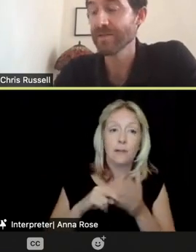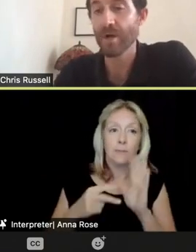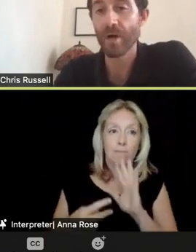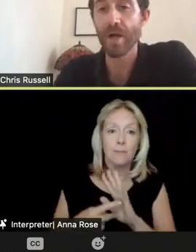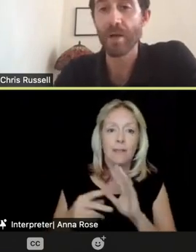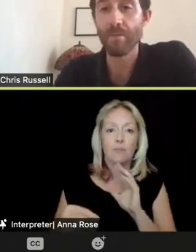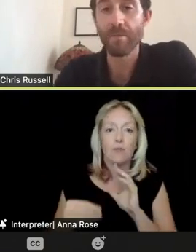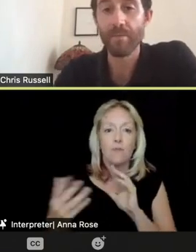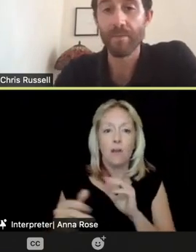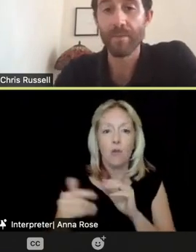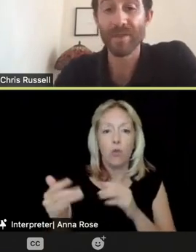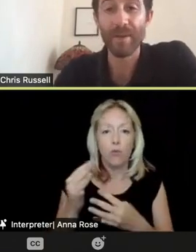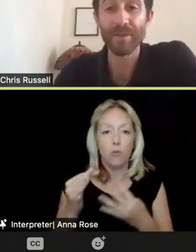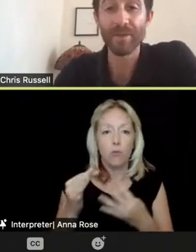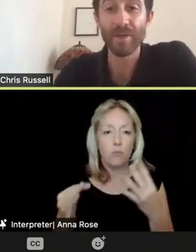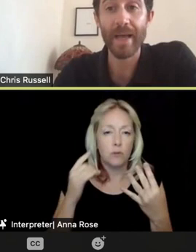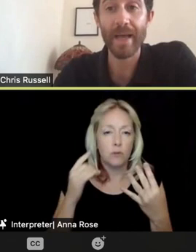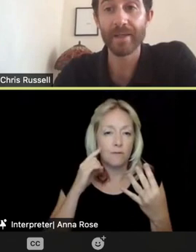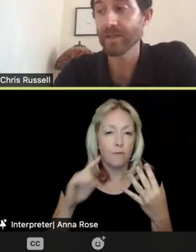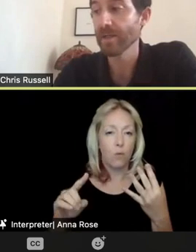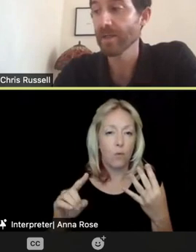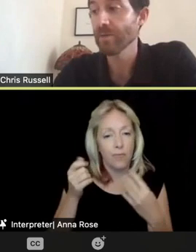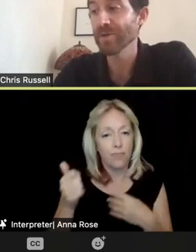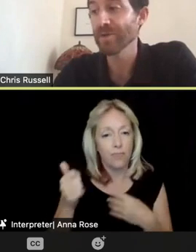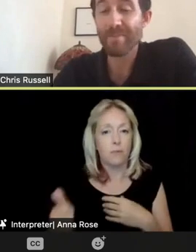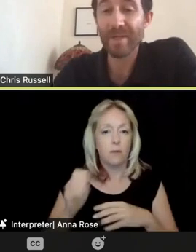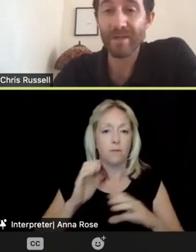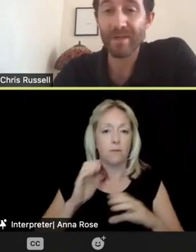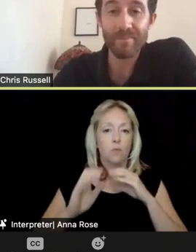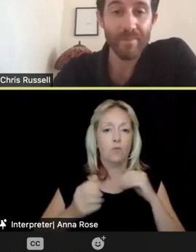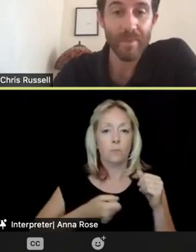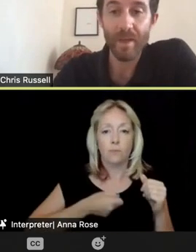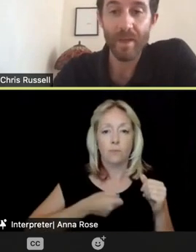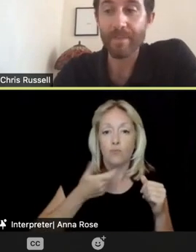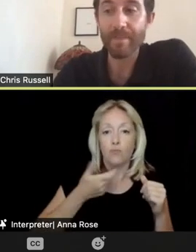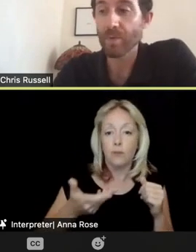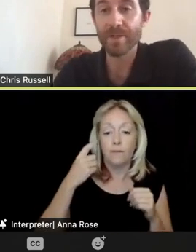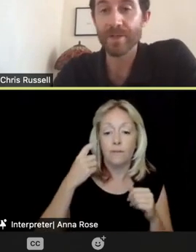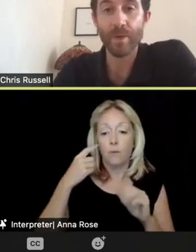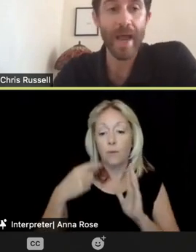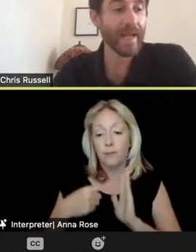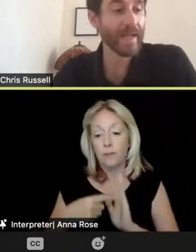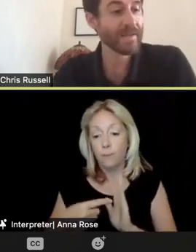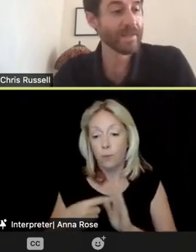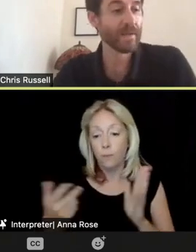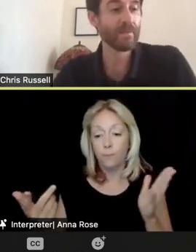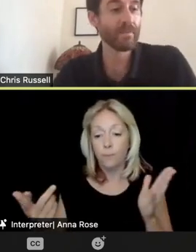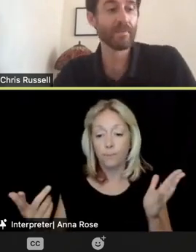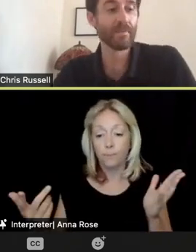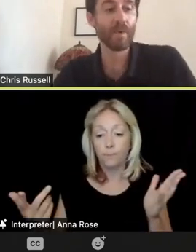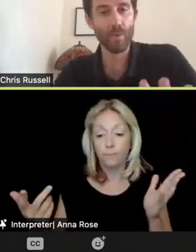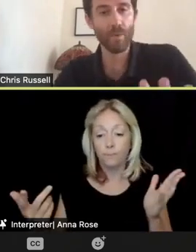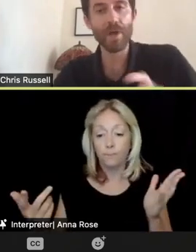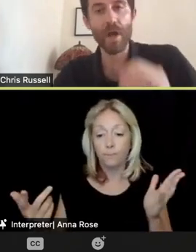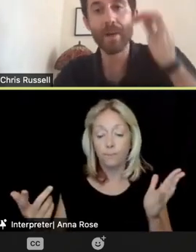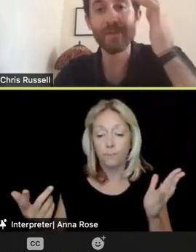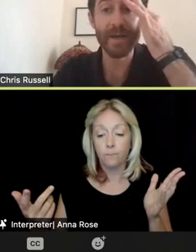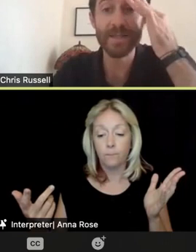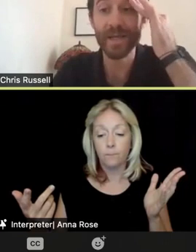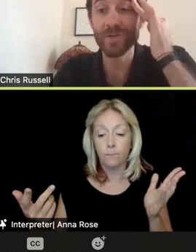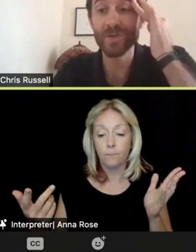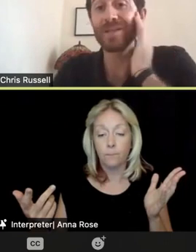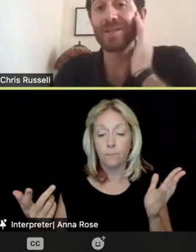possibilities that are that they're able to do independently, which might be related to an eye gaze system, but we'll